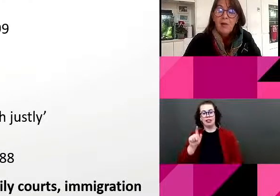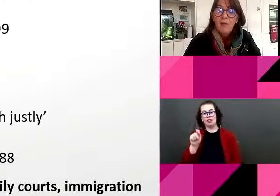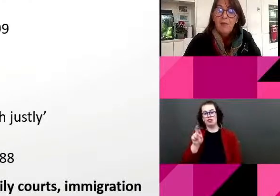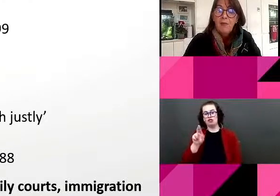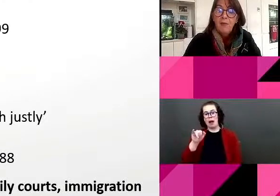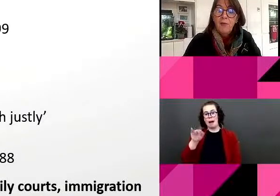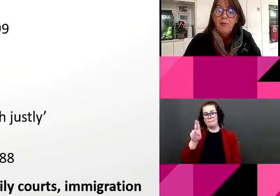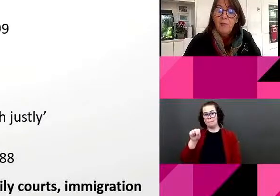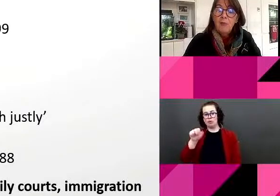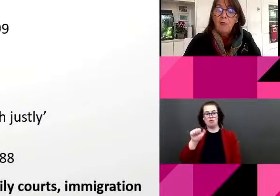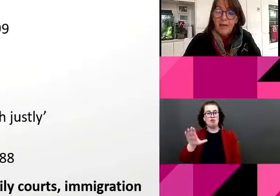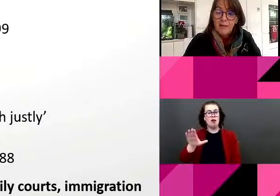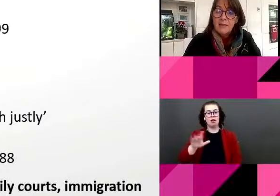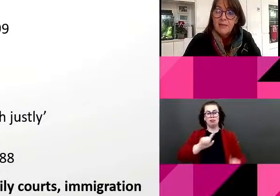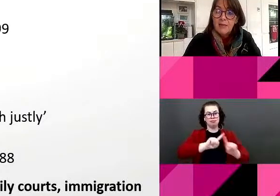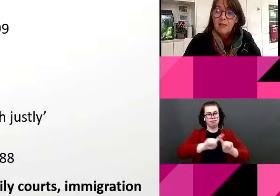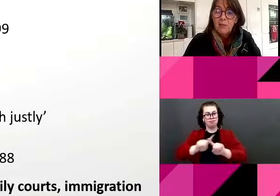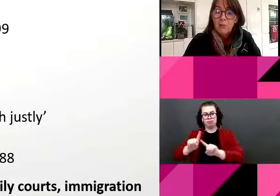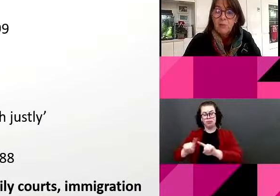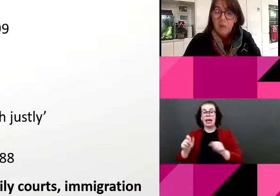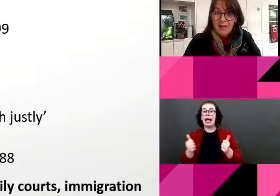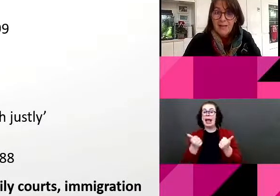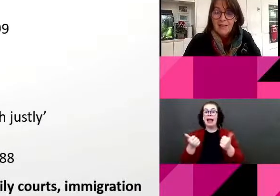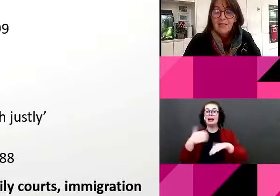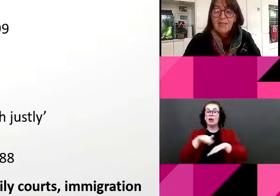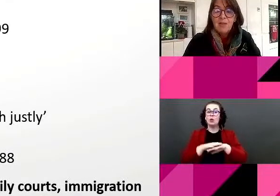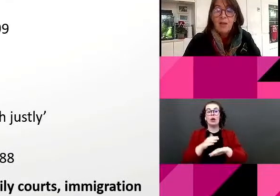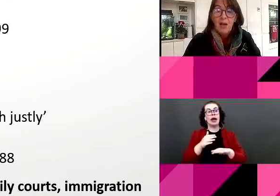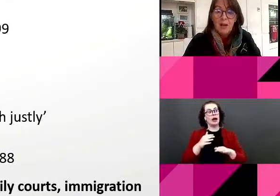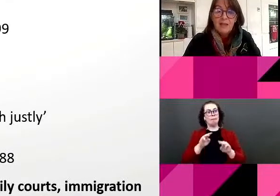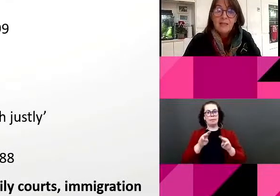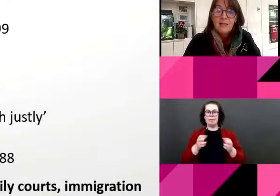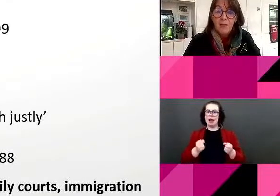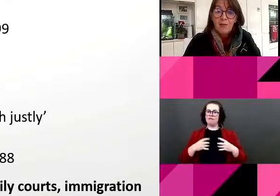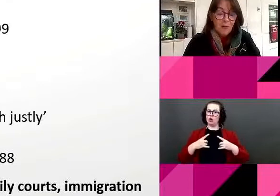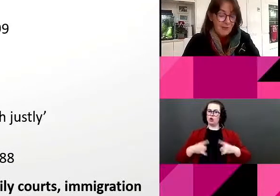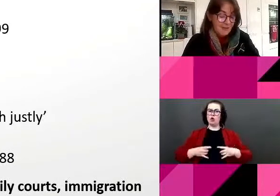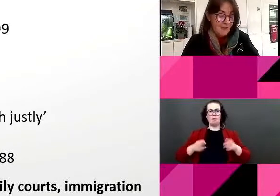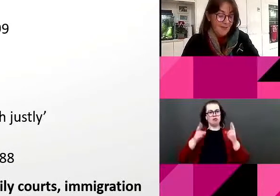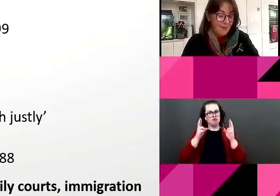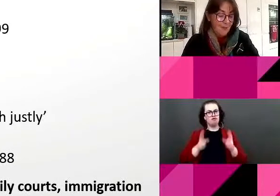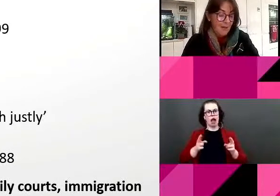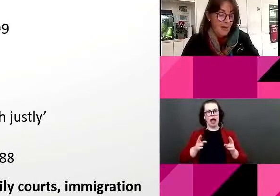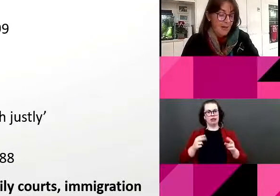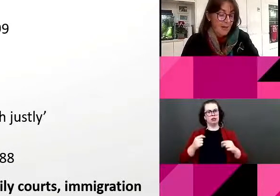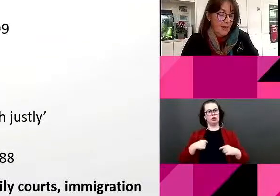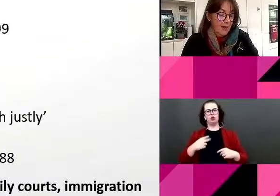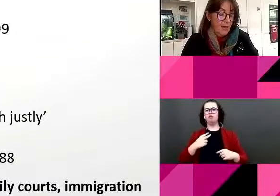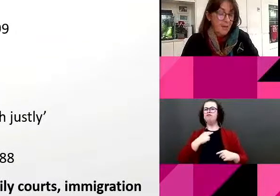have a right, a human right to be heard and have a voice.